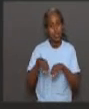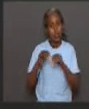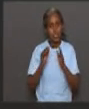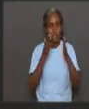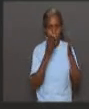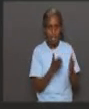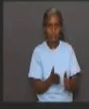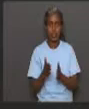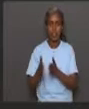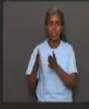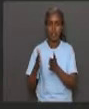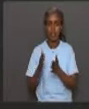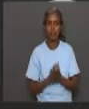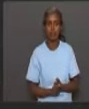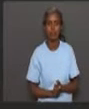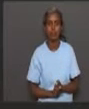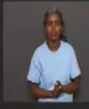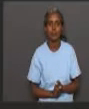Students, let's get ready.